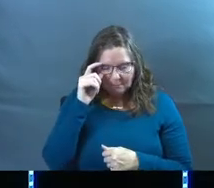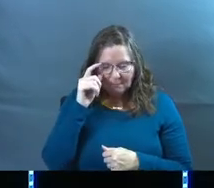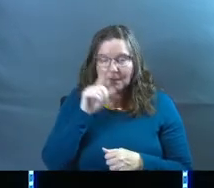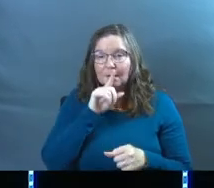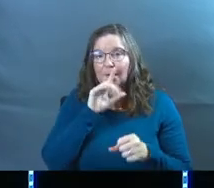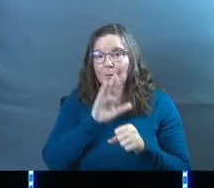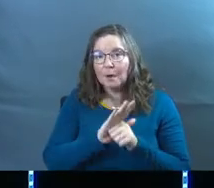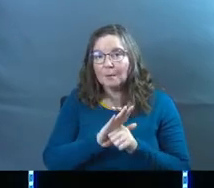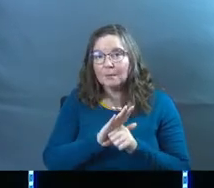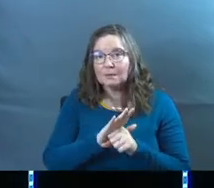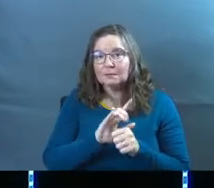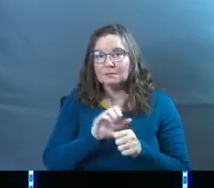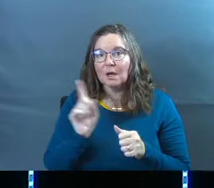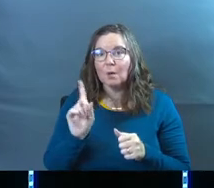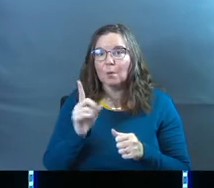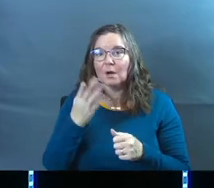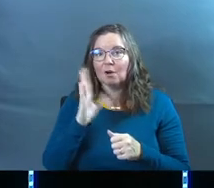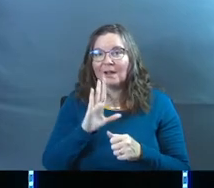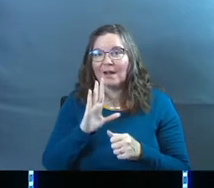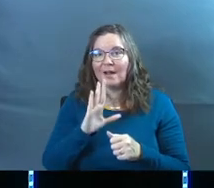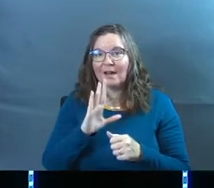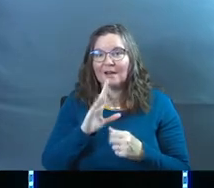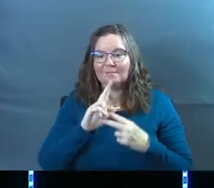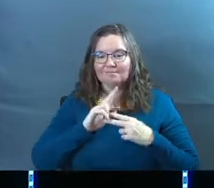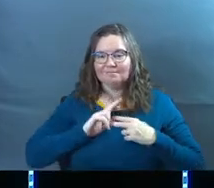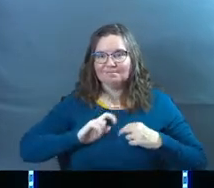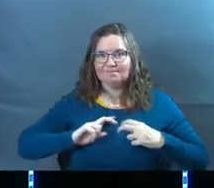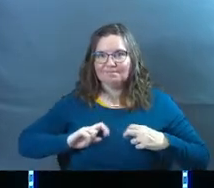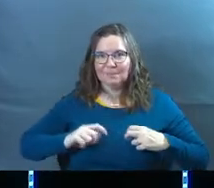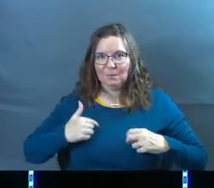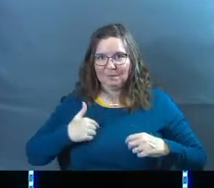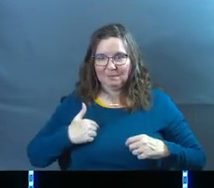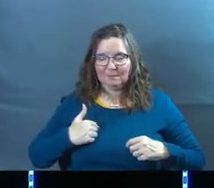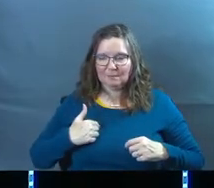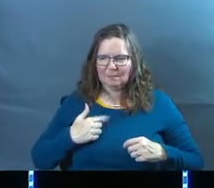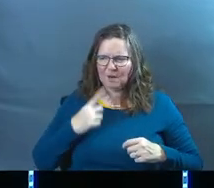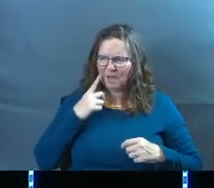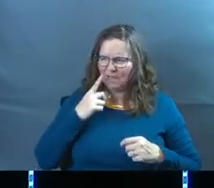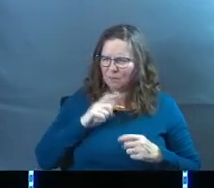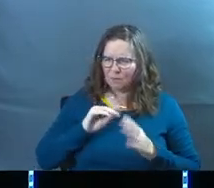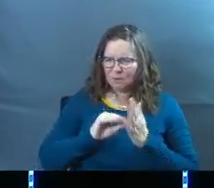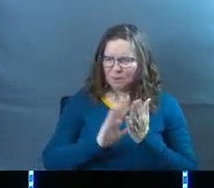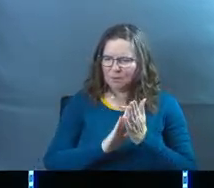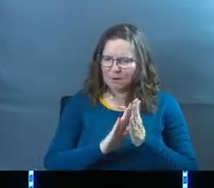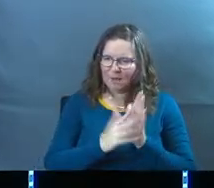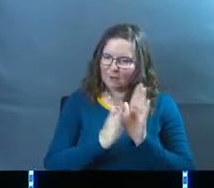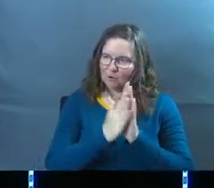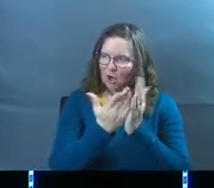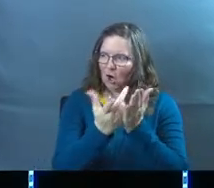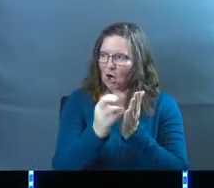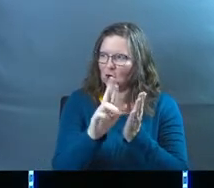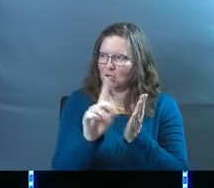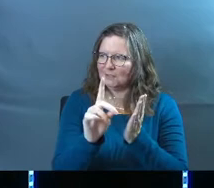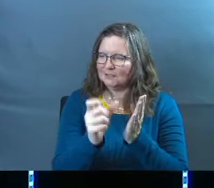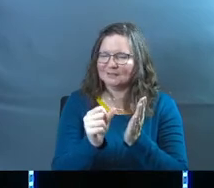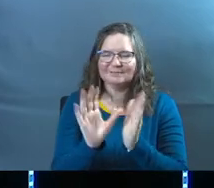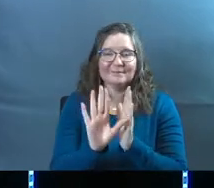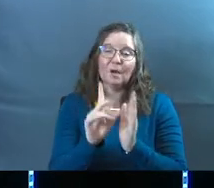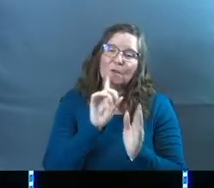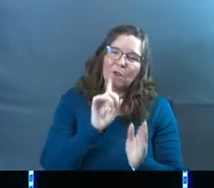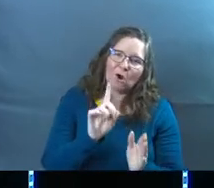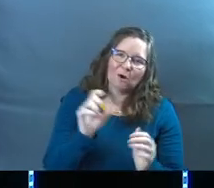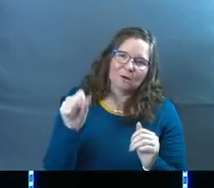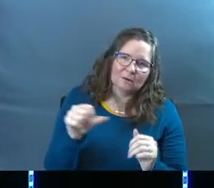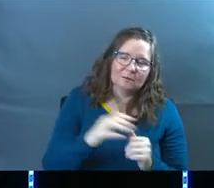The promises are where God deals with you. You're like, I thought the promises were things that you put on greeting cards and stuff. And they